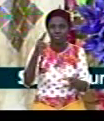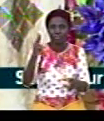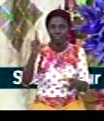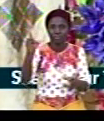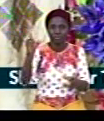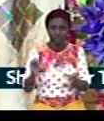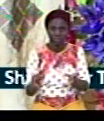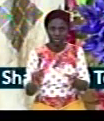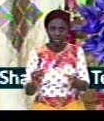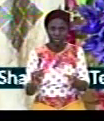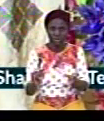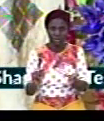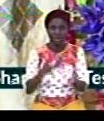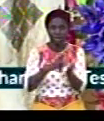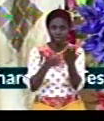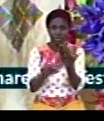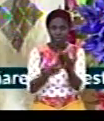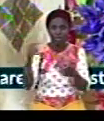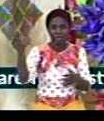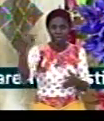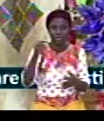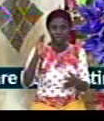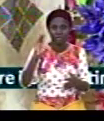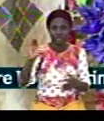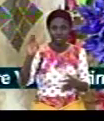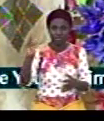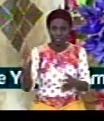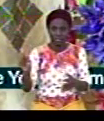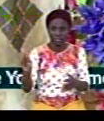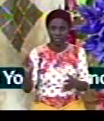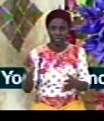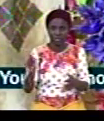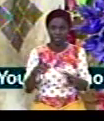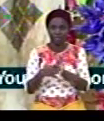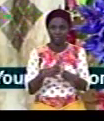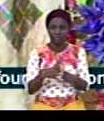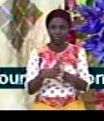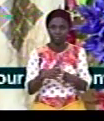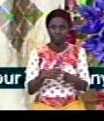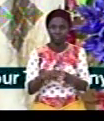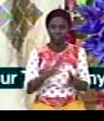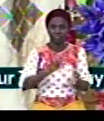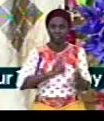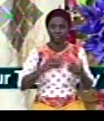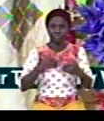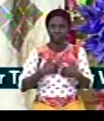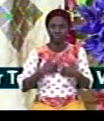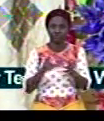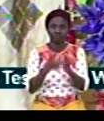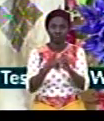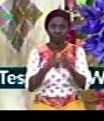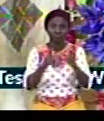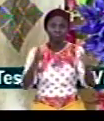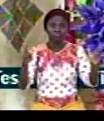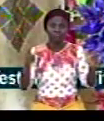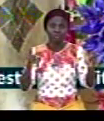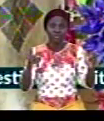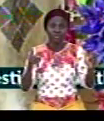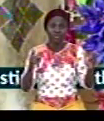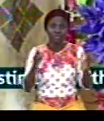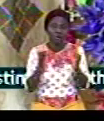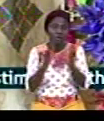Crusade. I get very big lump like this for inside my belly. The thing don't last for